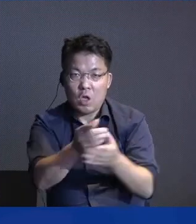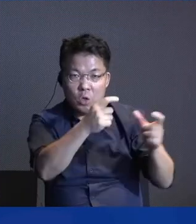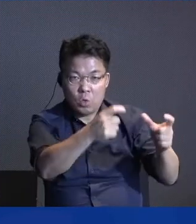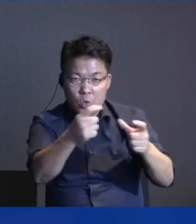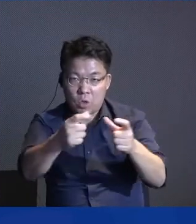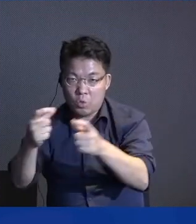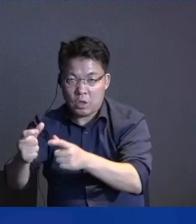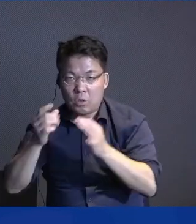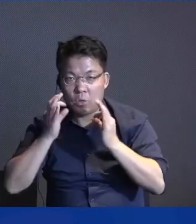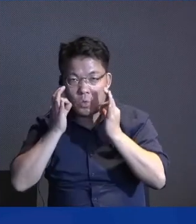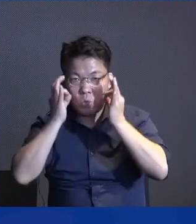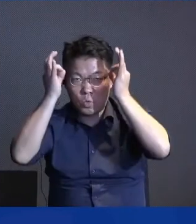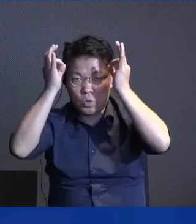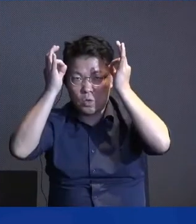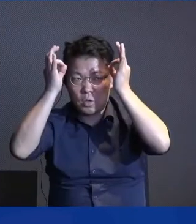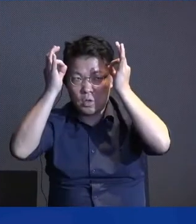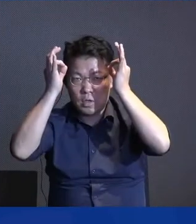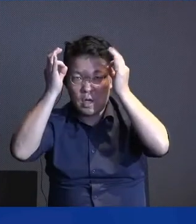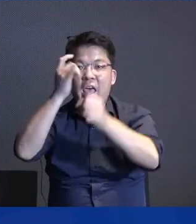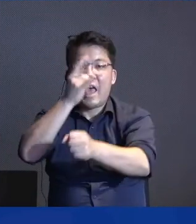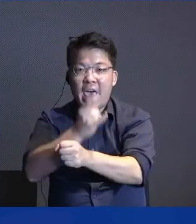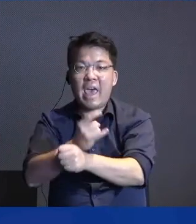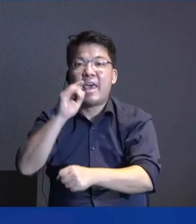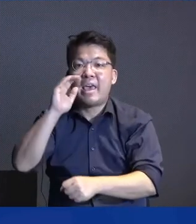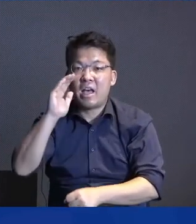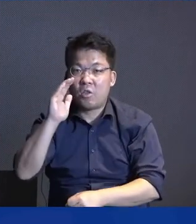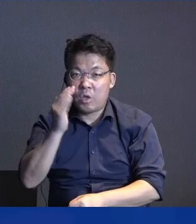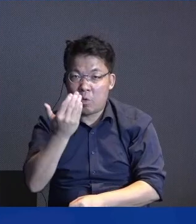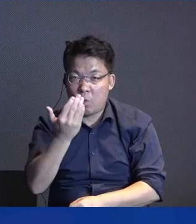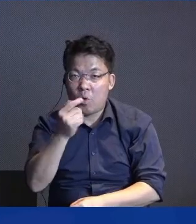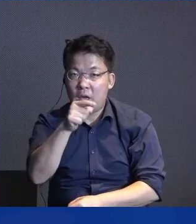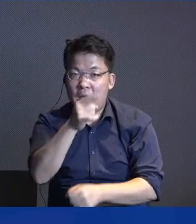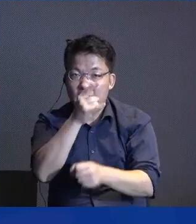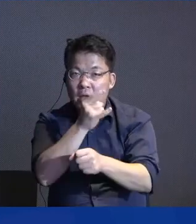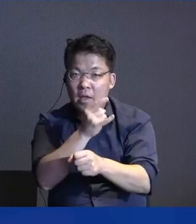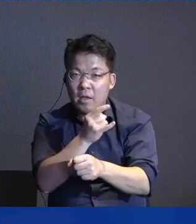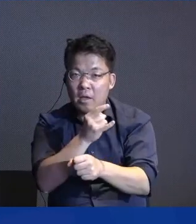have common goals of promoting mental health, and we need to,